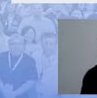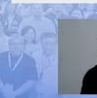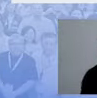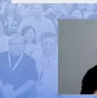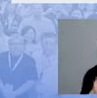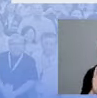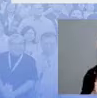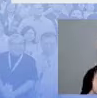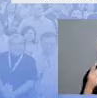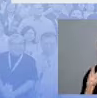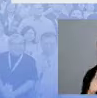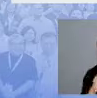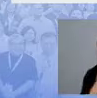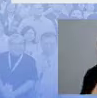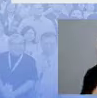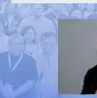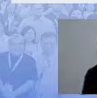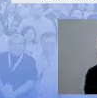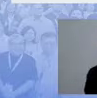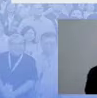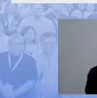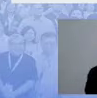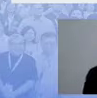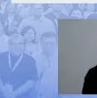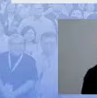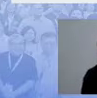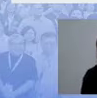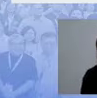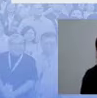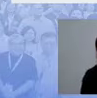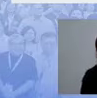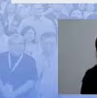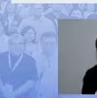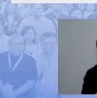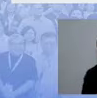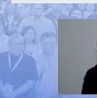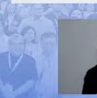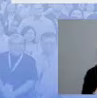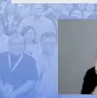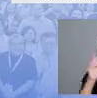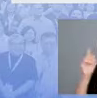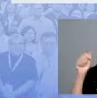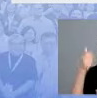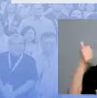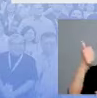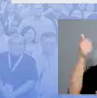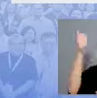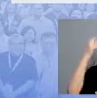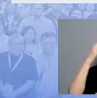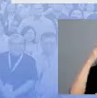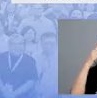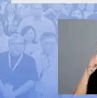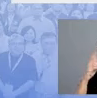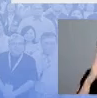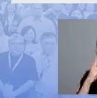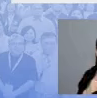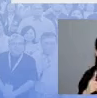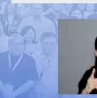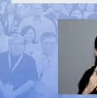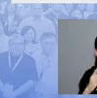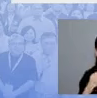partnership in between the communities, grassroots communities, and the government agencies who are actually designing and implementing policies, we are